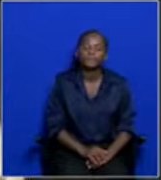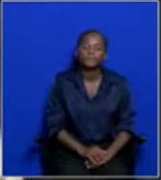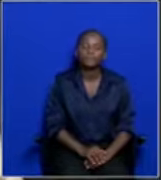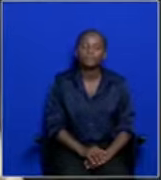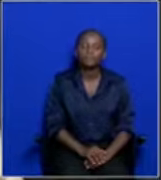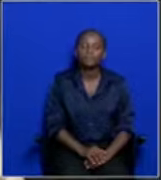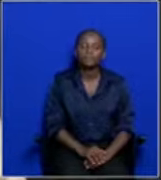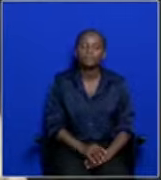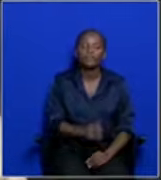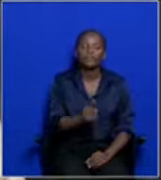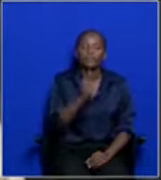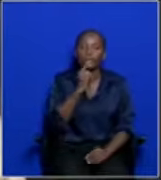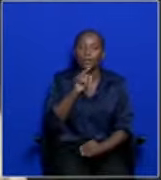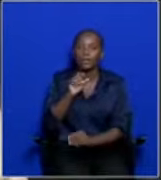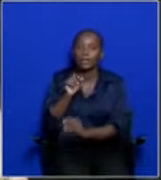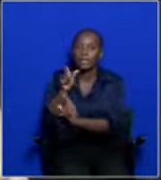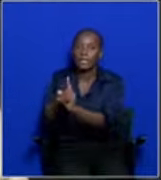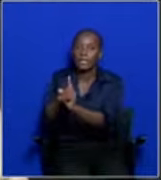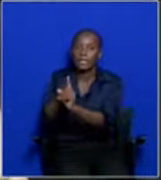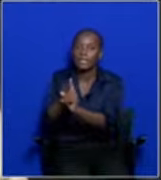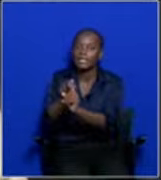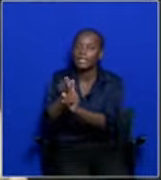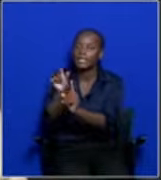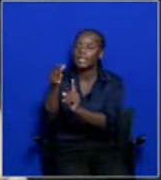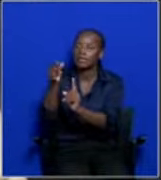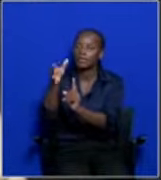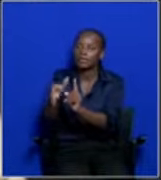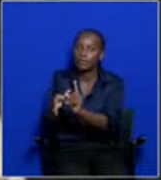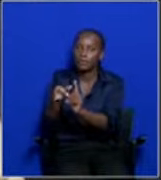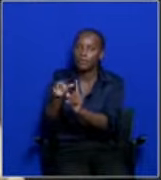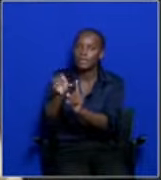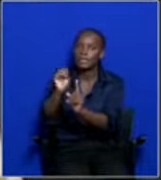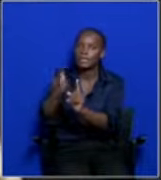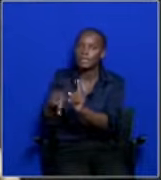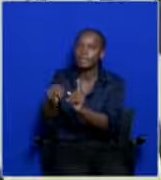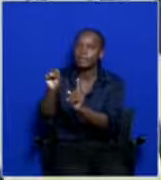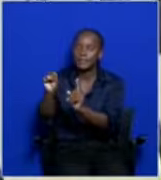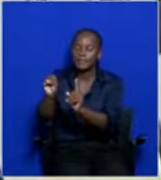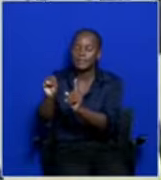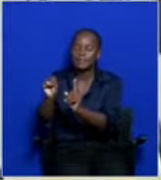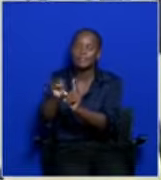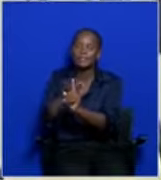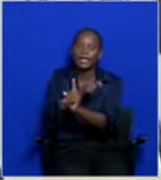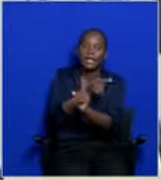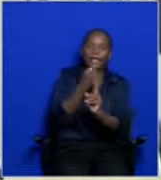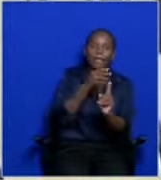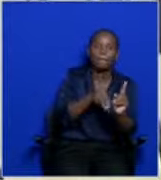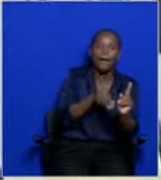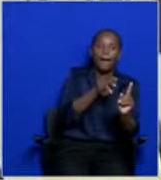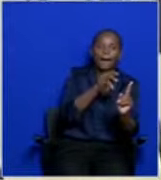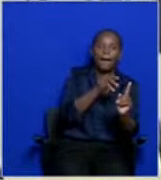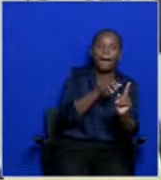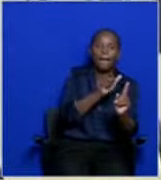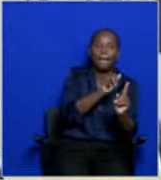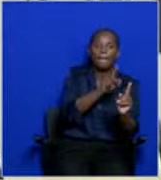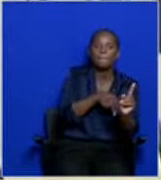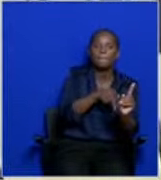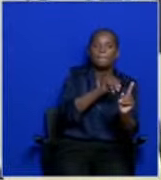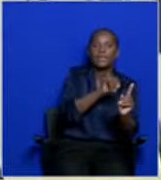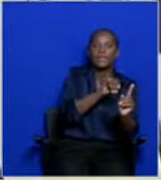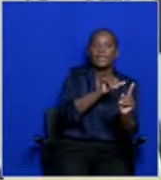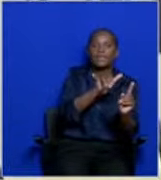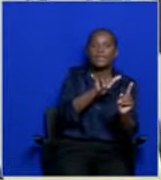SPIS and MAPIA, for example, and they are not bad people when they come here and express